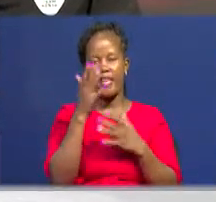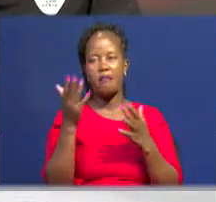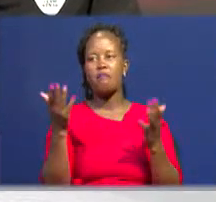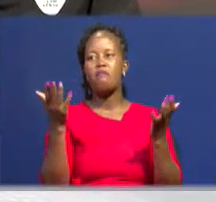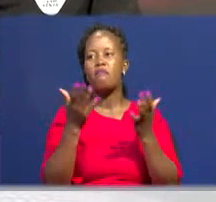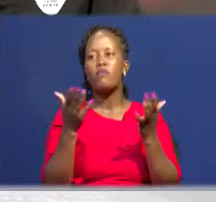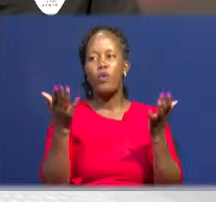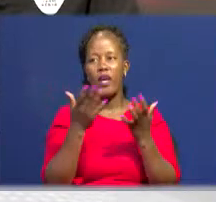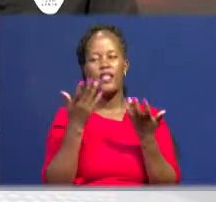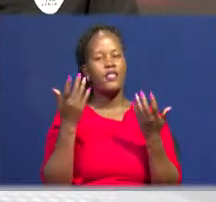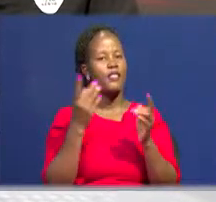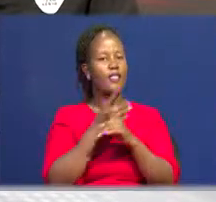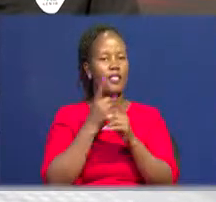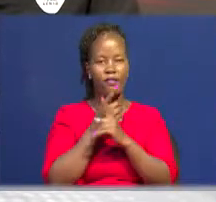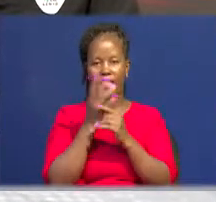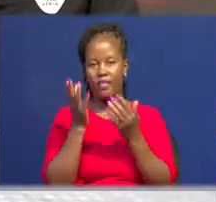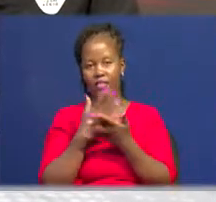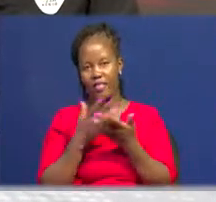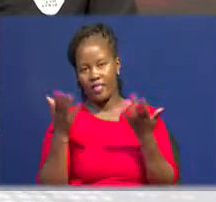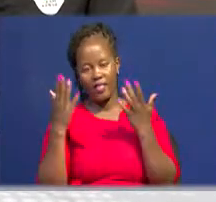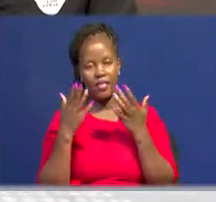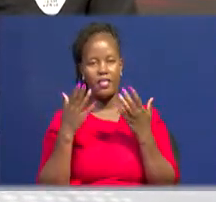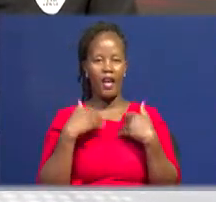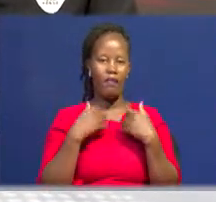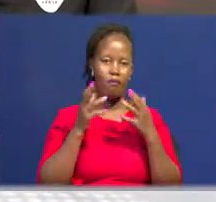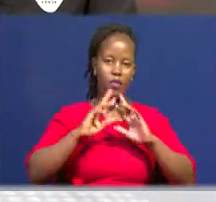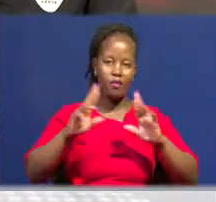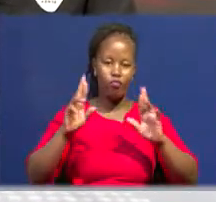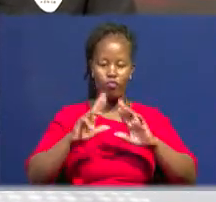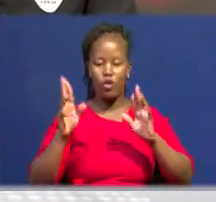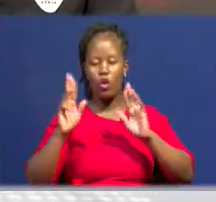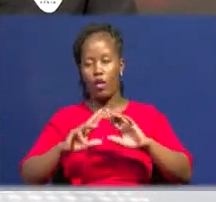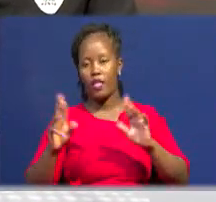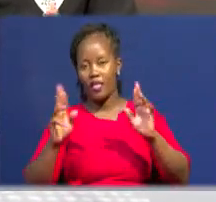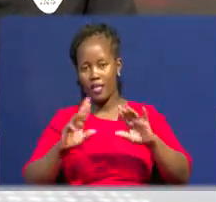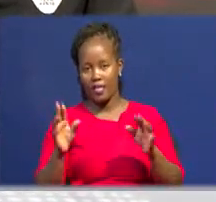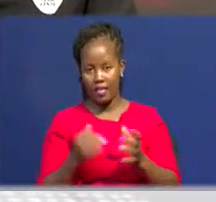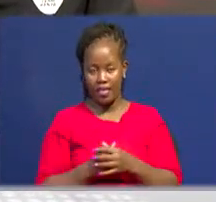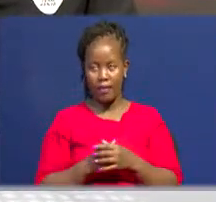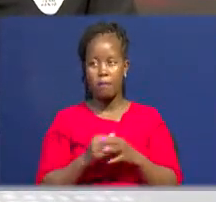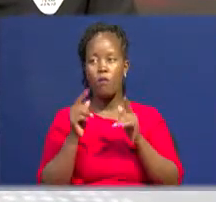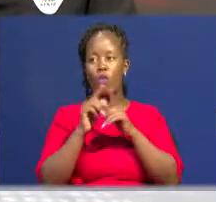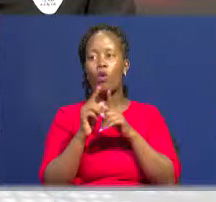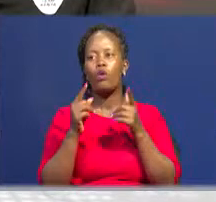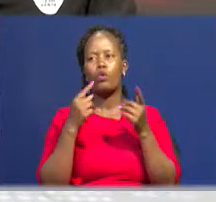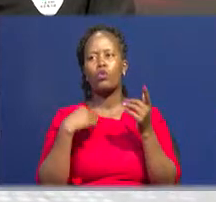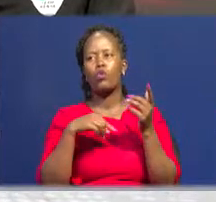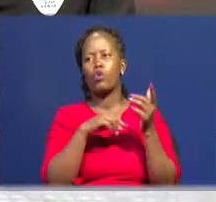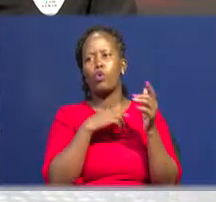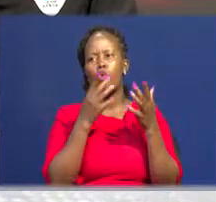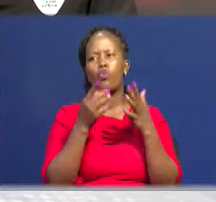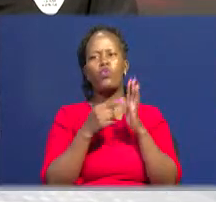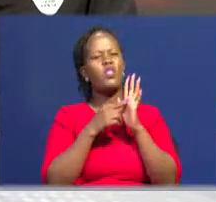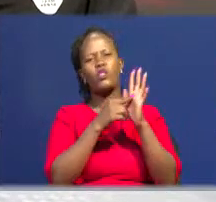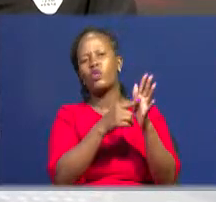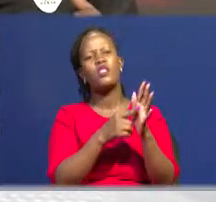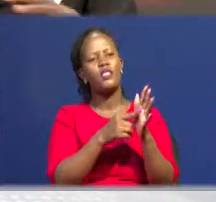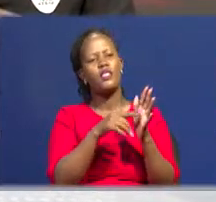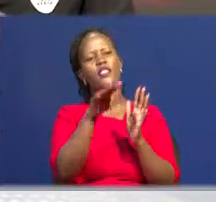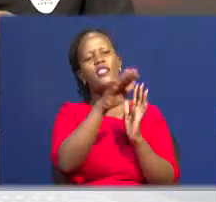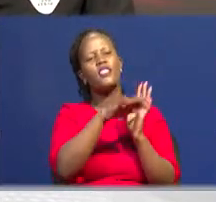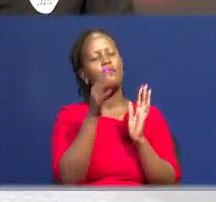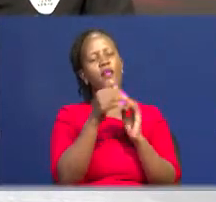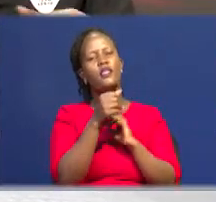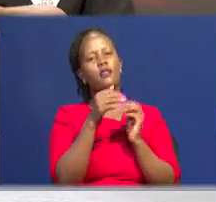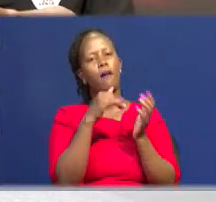the facilities already set. And then we showed them what more they can do with the space, because